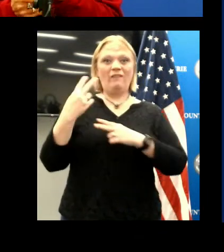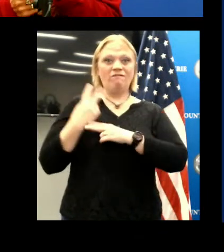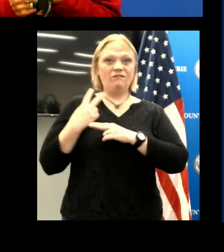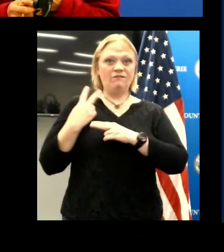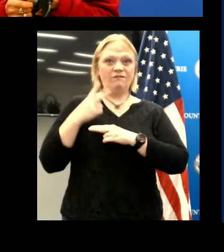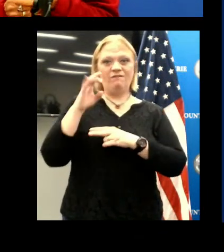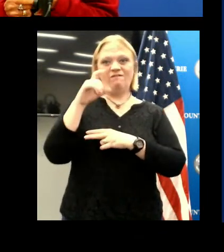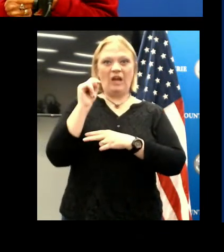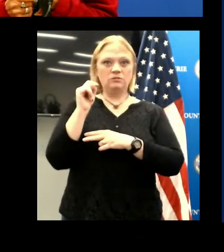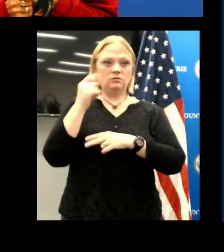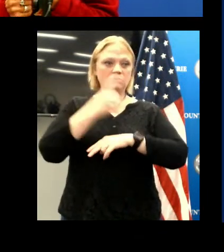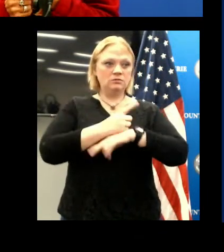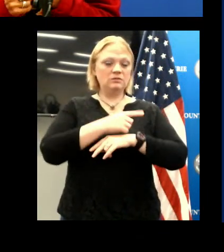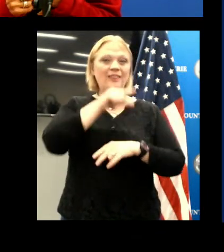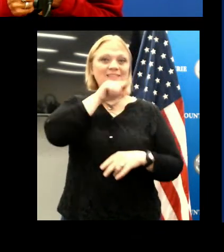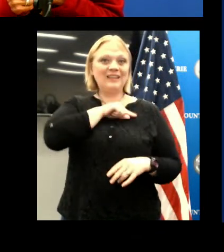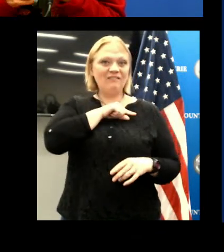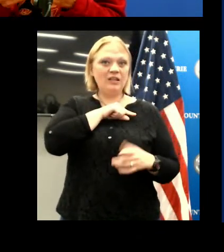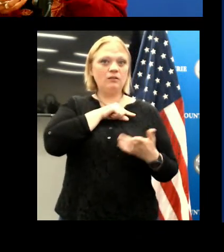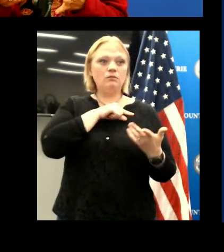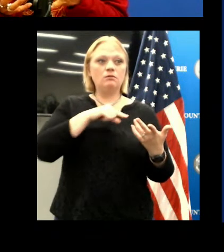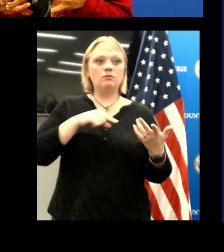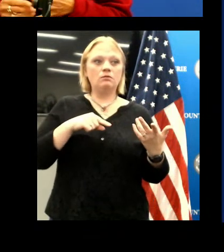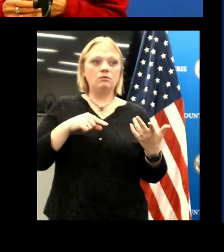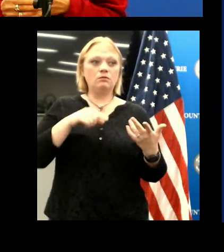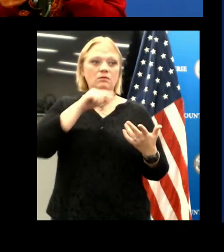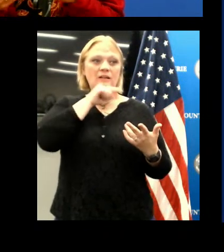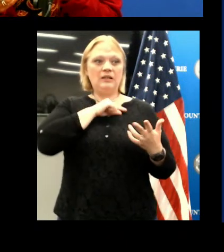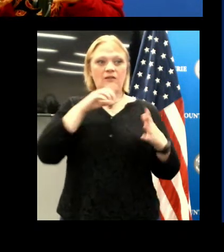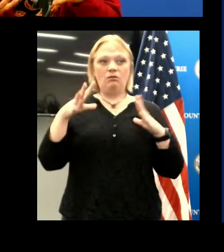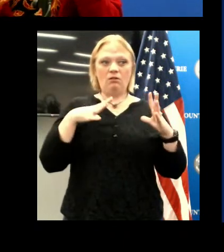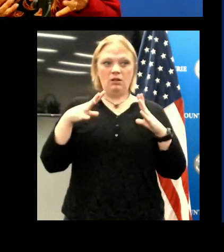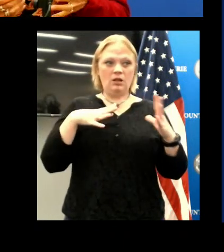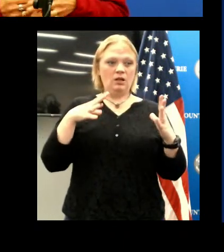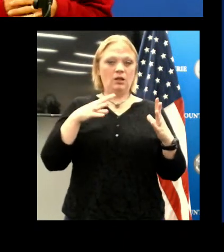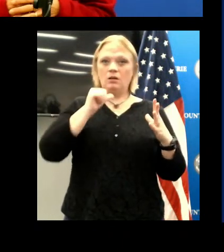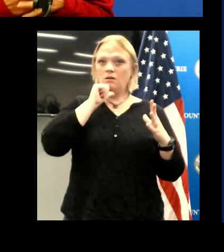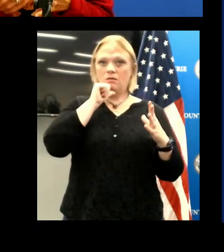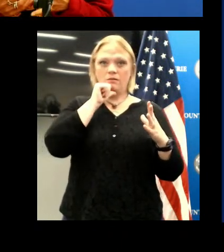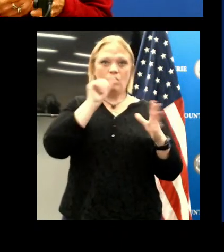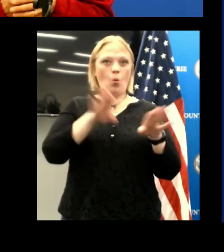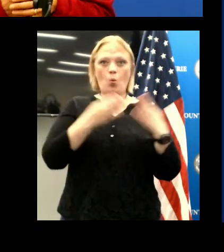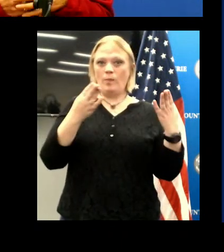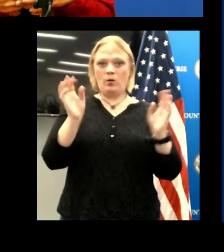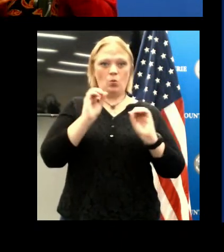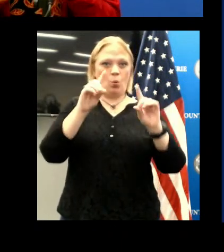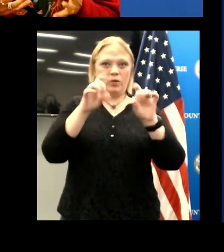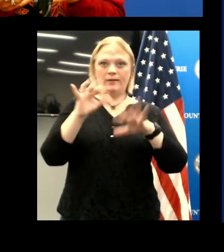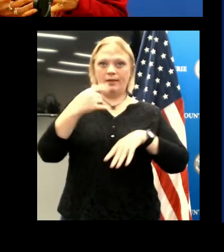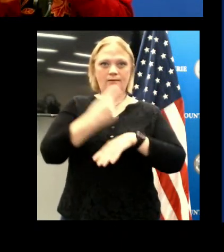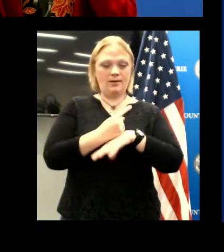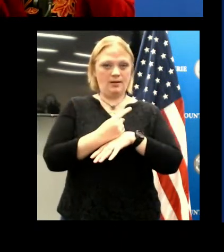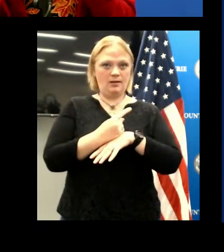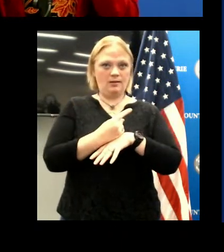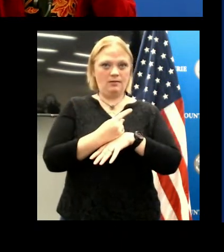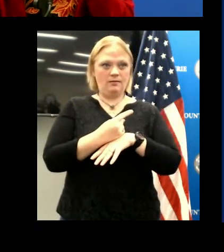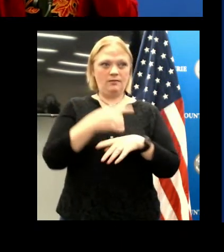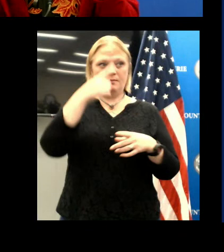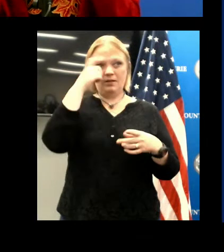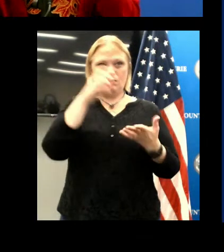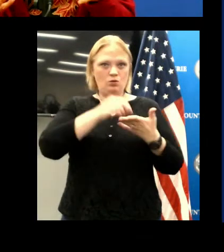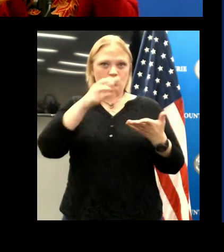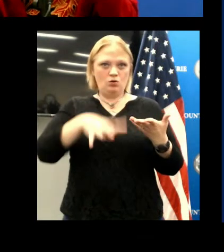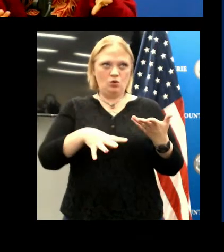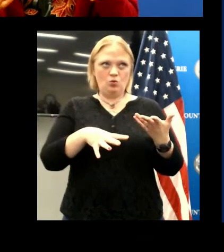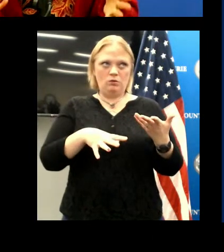Day and Thanksgiving, the Thanksgiving holiday. So we will not be offering these testing and during those days, because the students